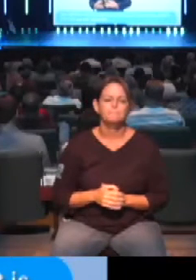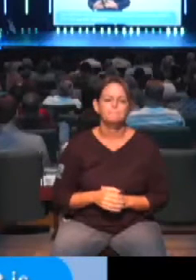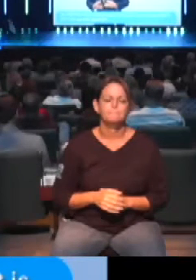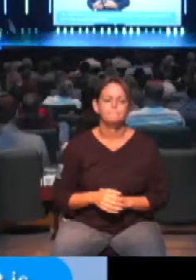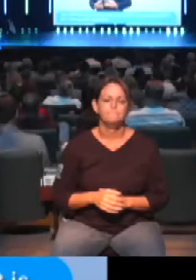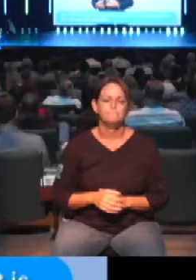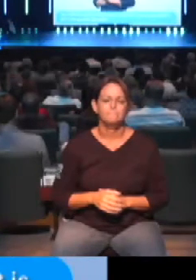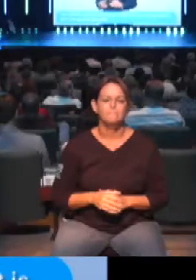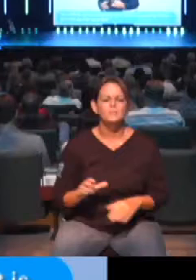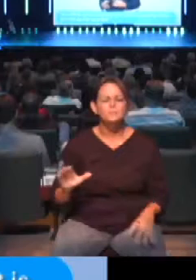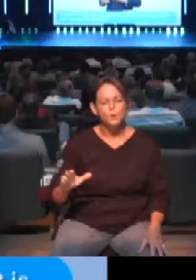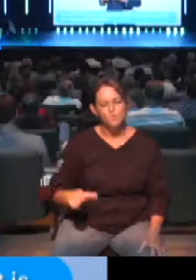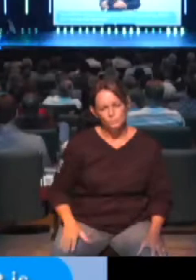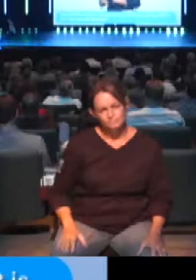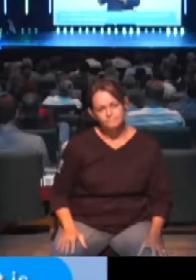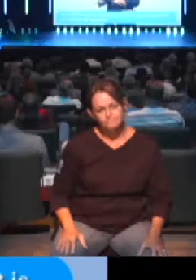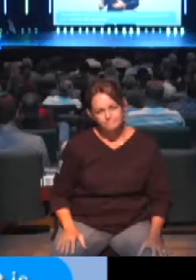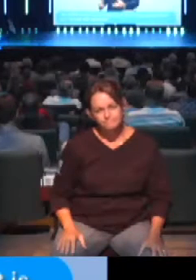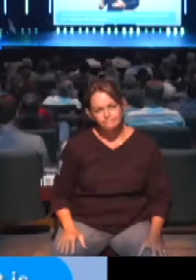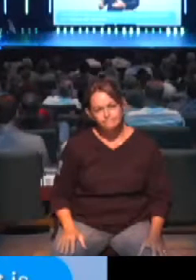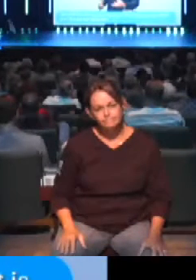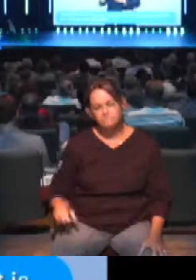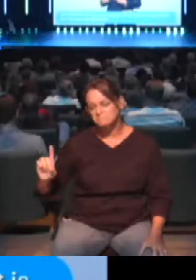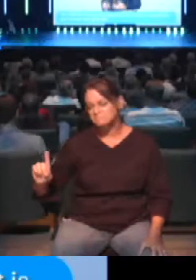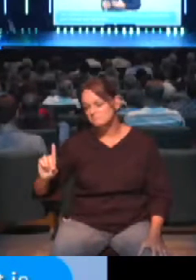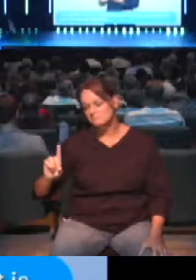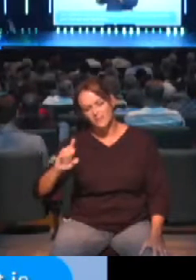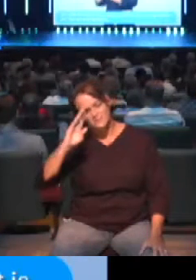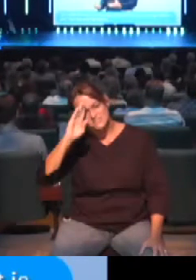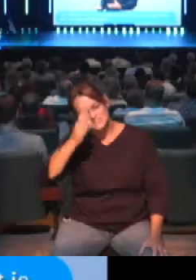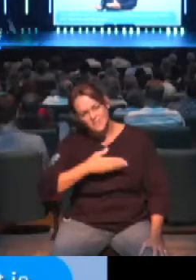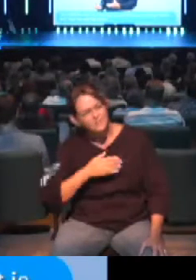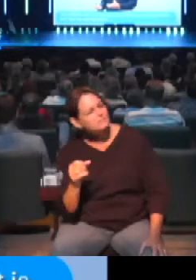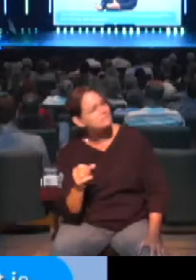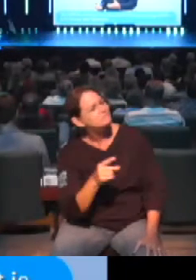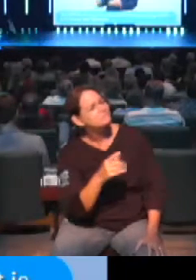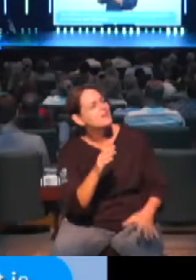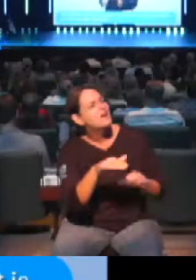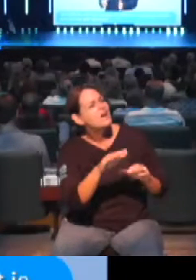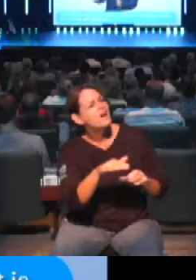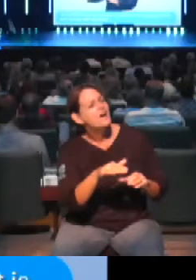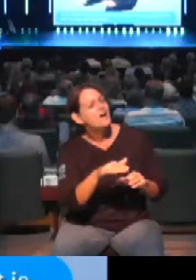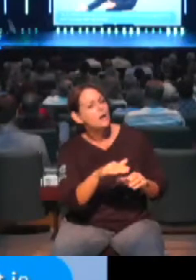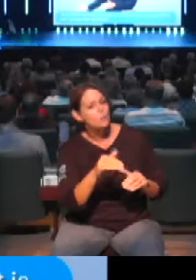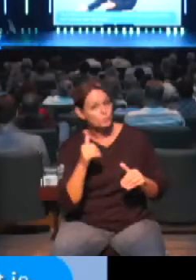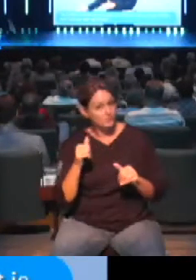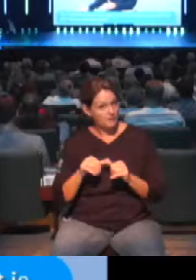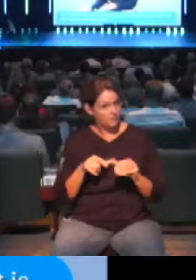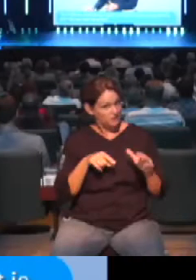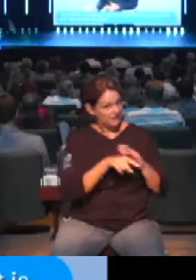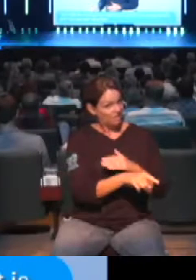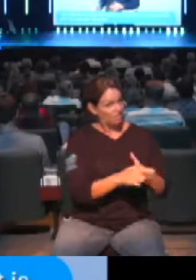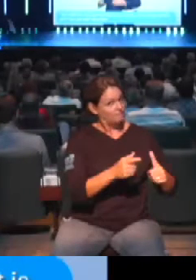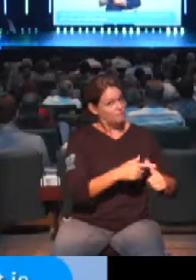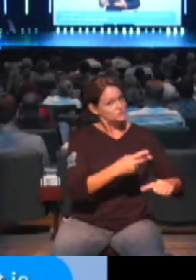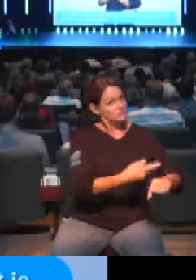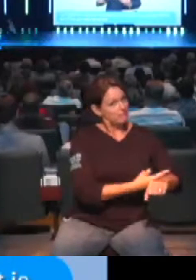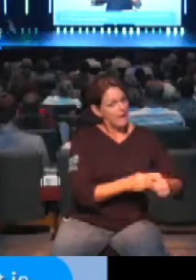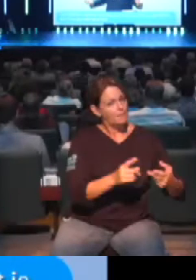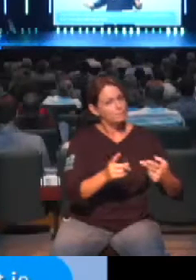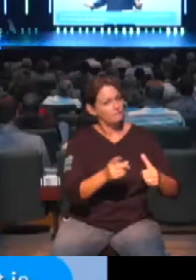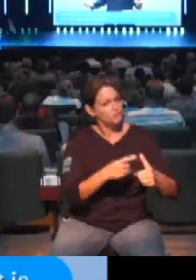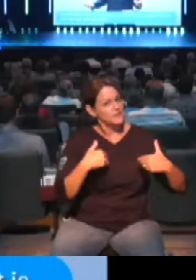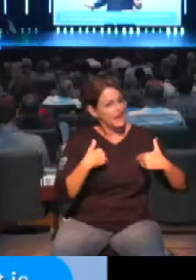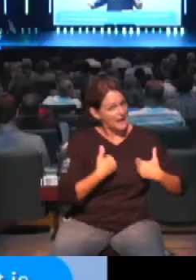So it shall be when your son asks you in time to come. Remember, this is about killing the firstborn.